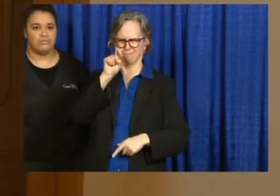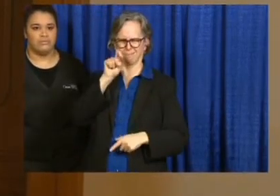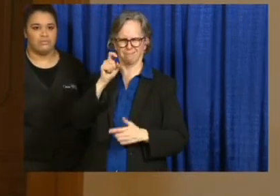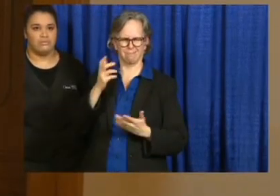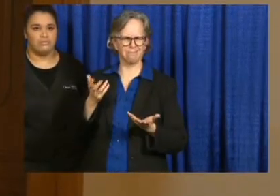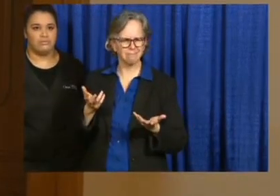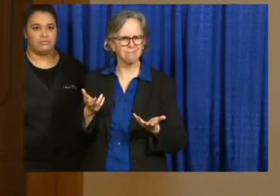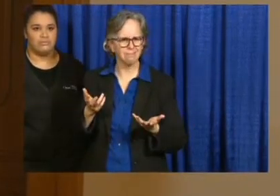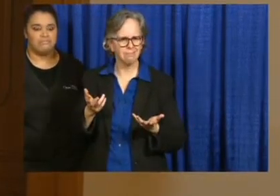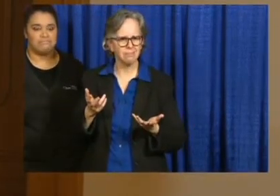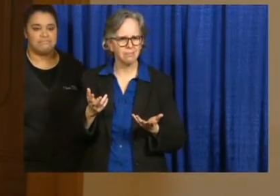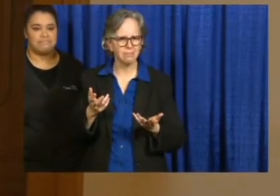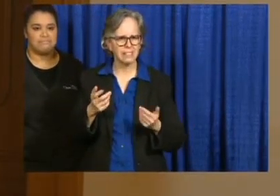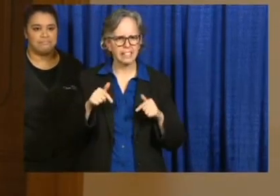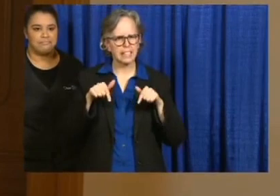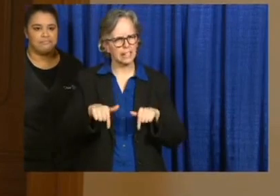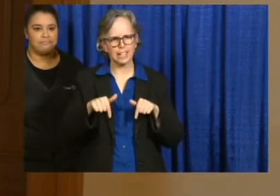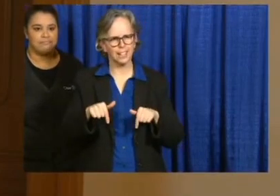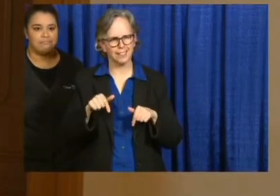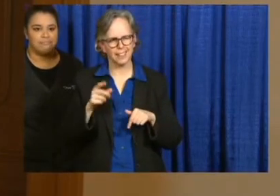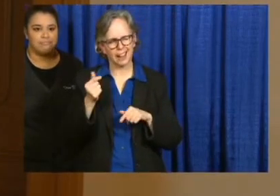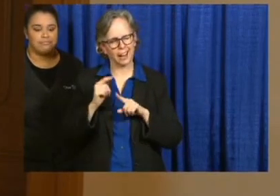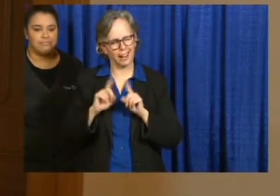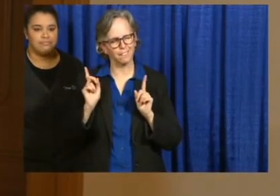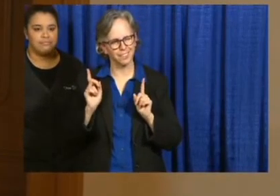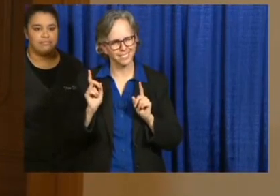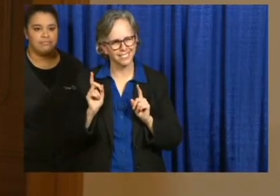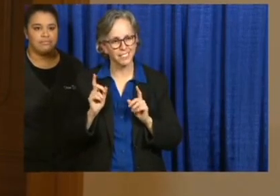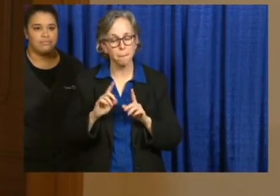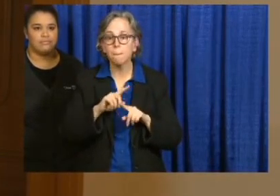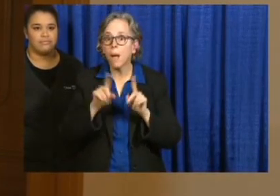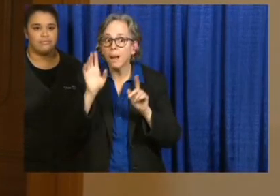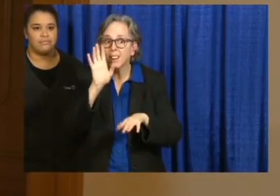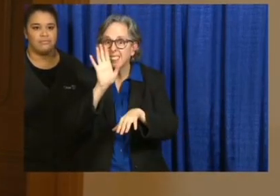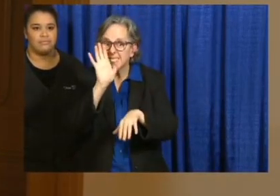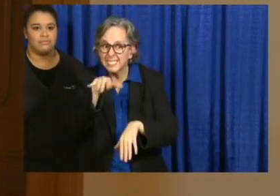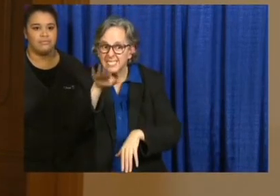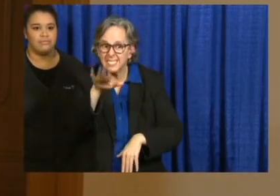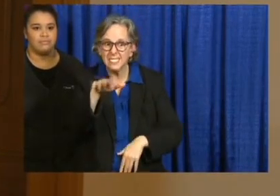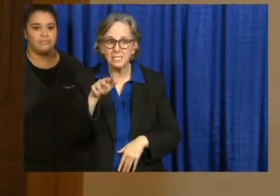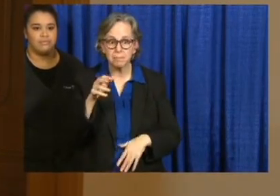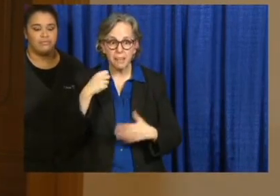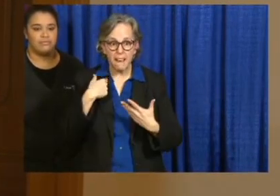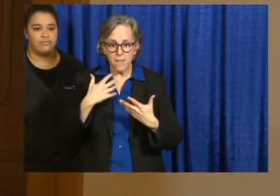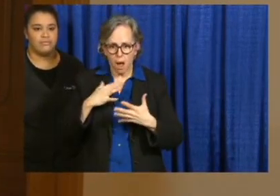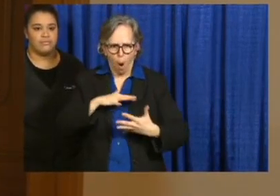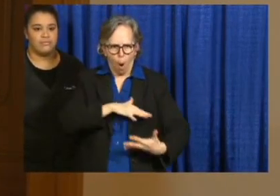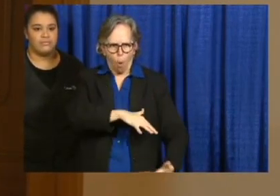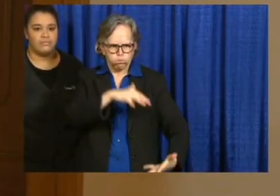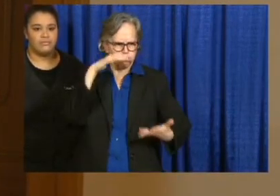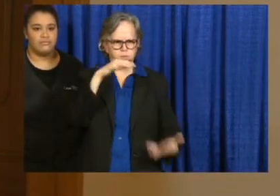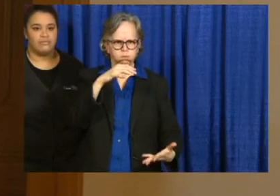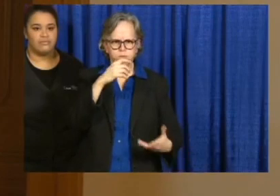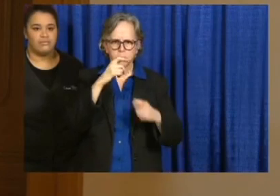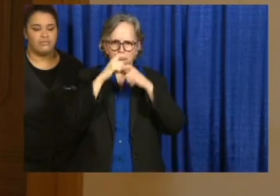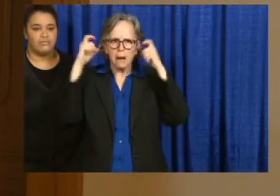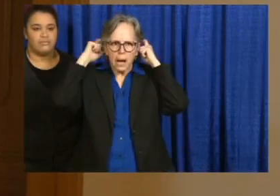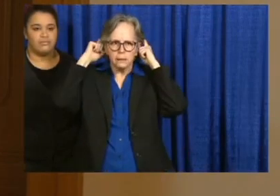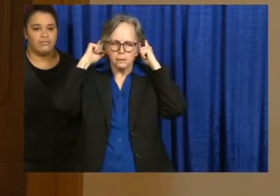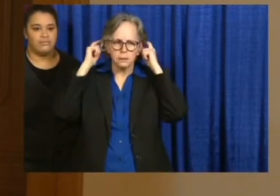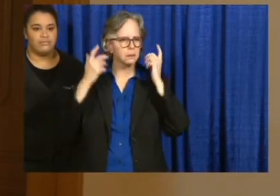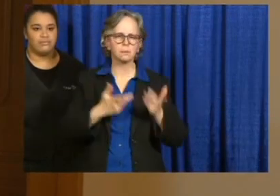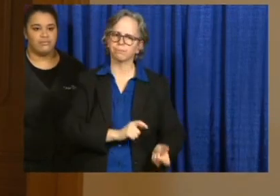keep a couple for yourself. Please immediately give the rest of them to a local nursing home or your local health